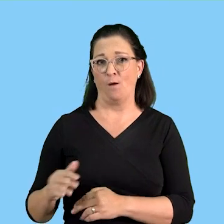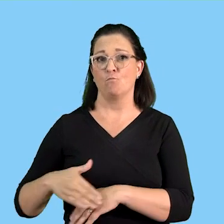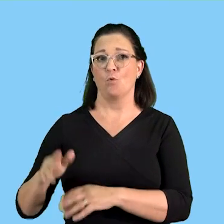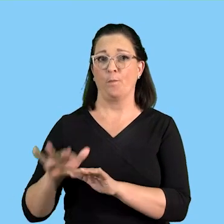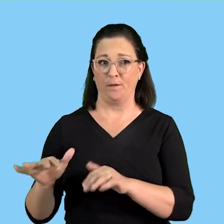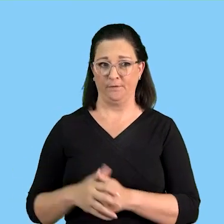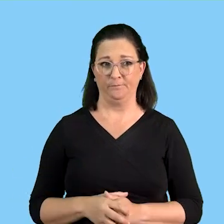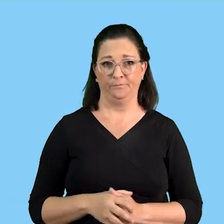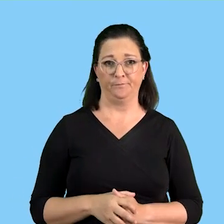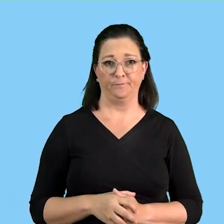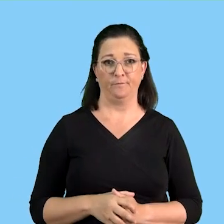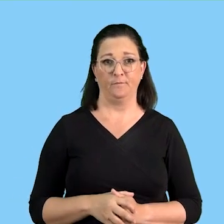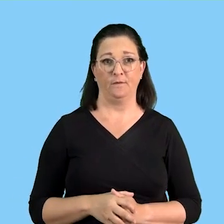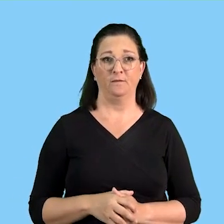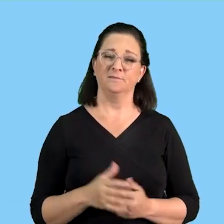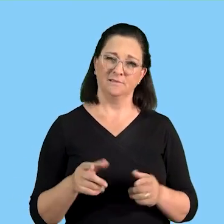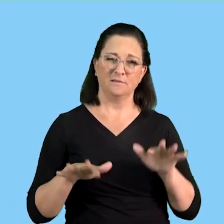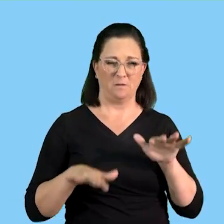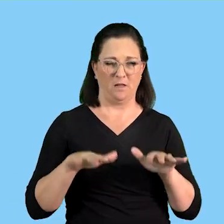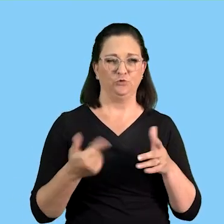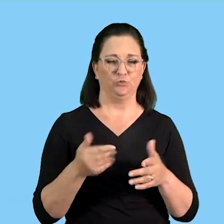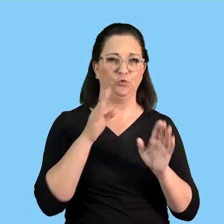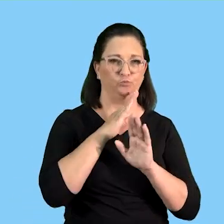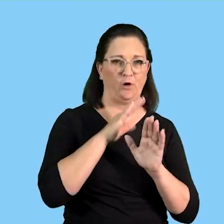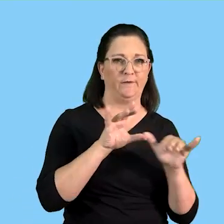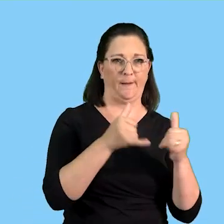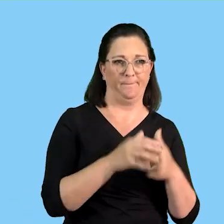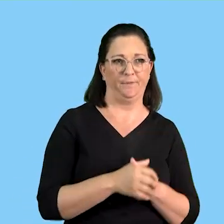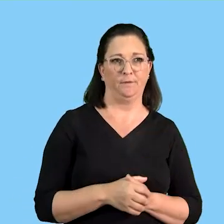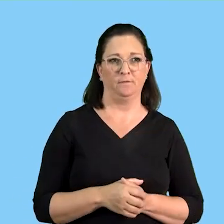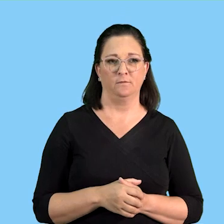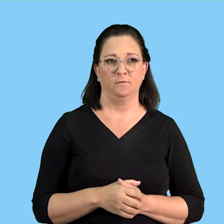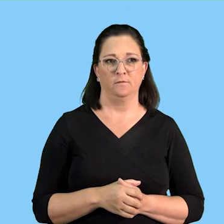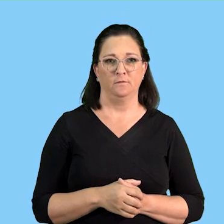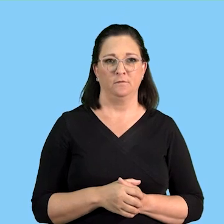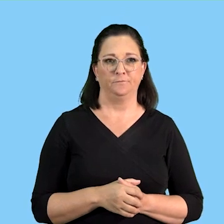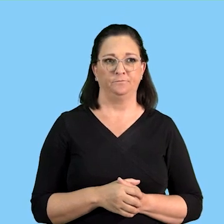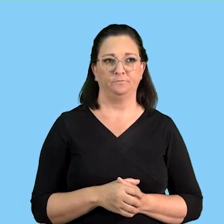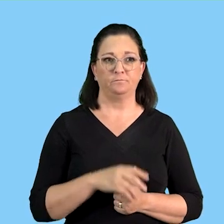is similar to what we saw or went through in a private company. So I'll just say